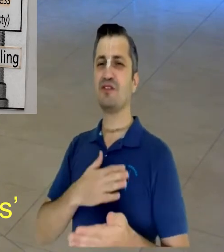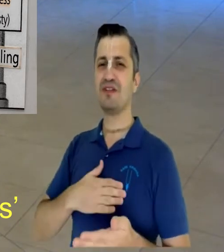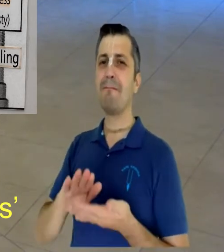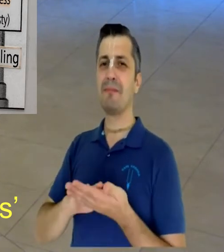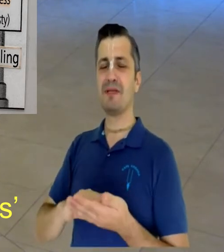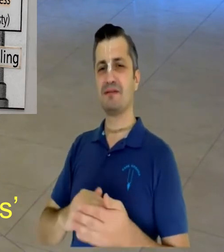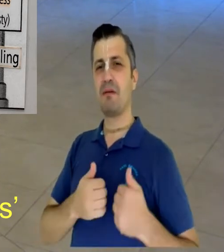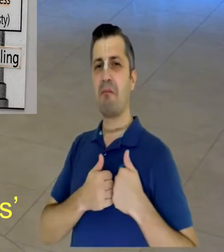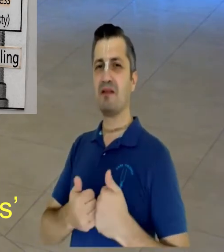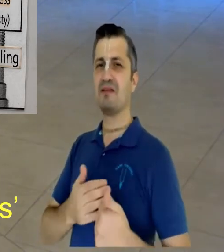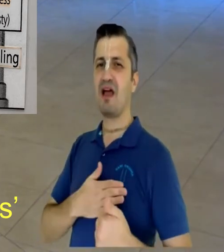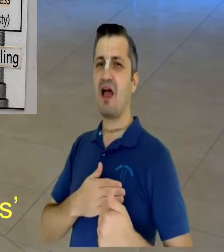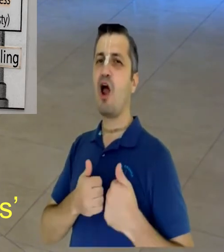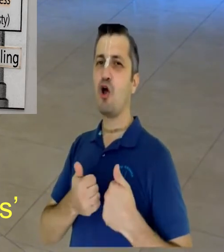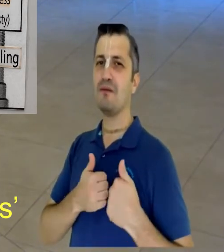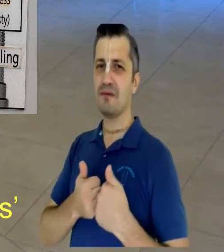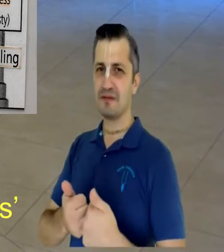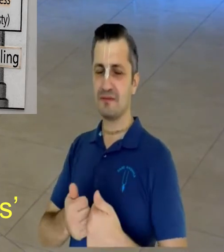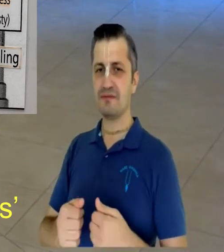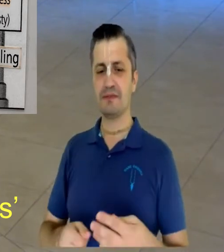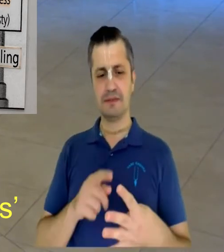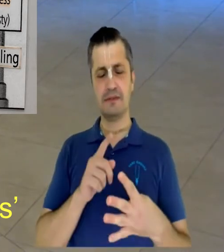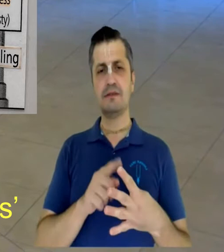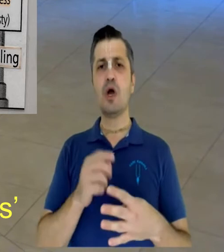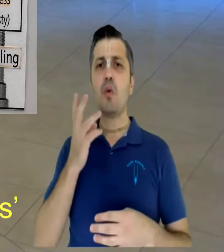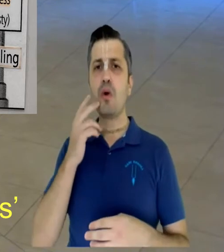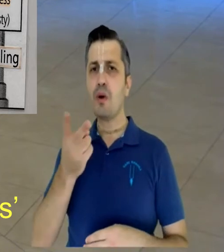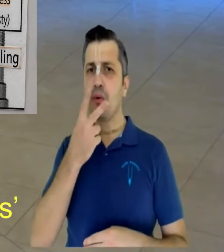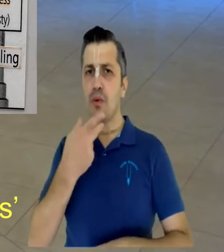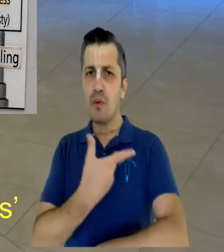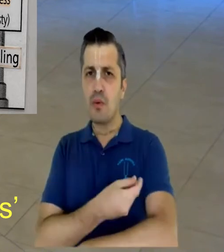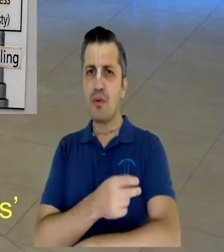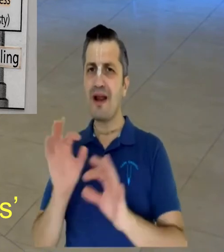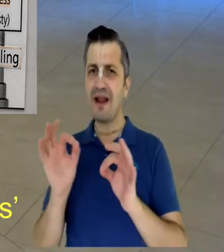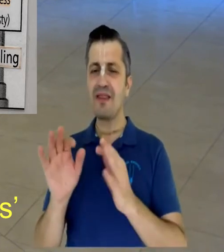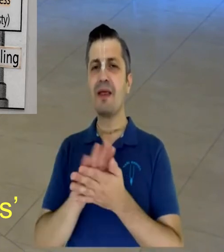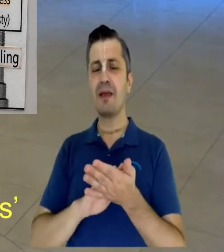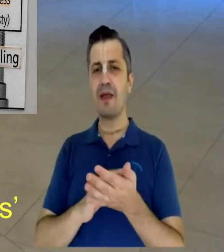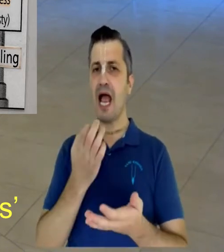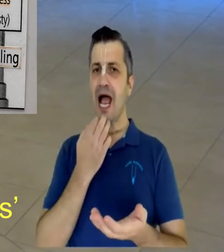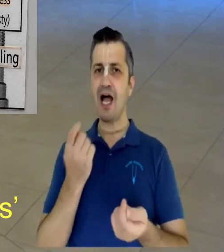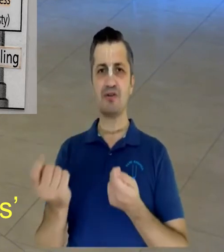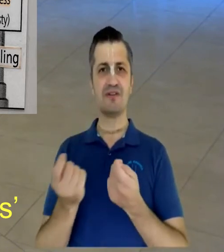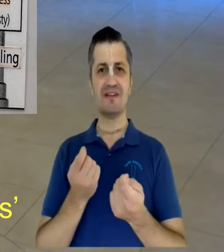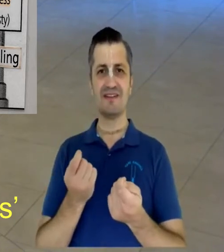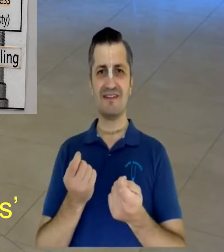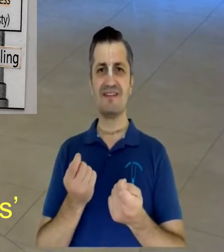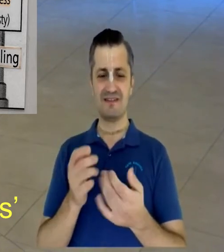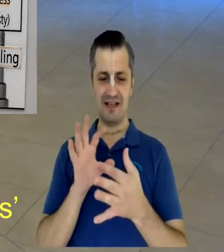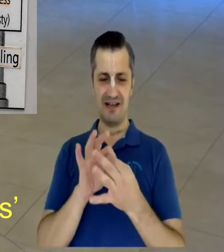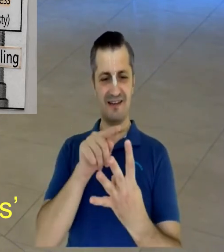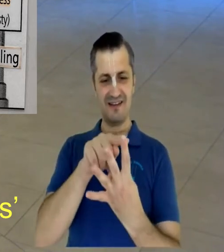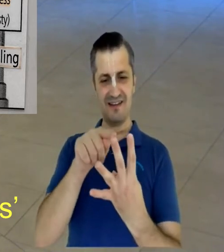also in terms of intoxication, this relates to austerity. So we can see in the material world,